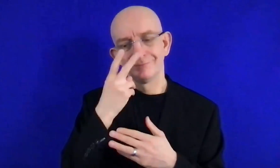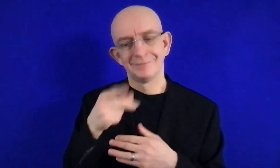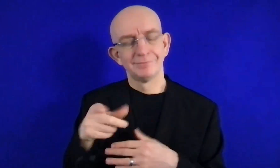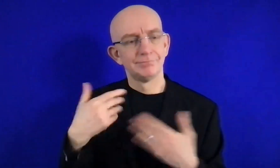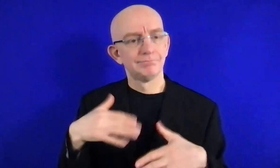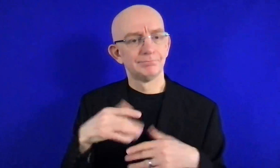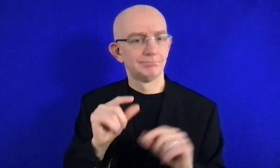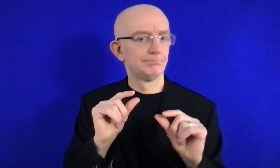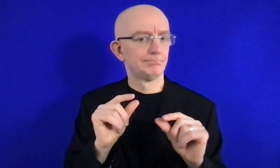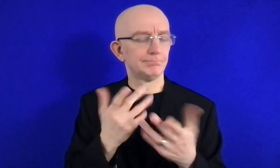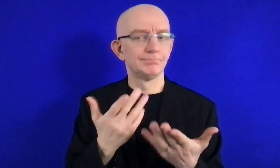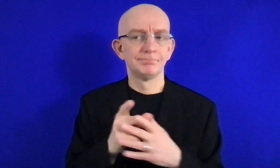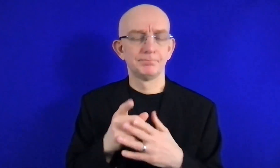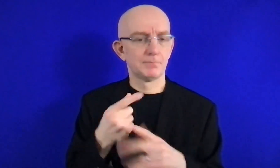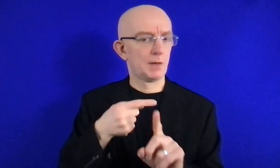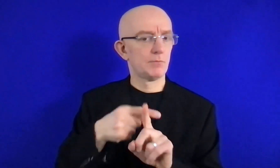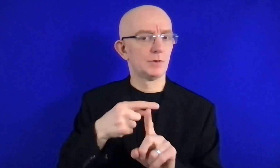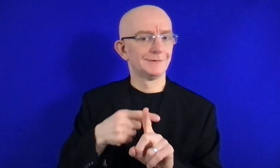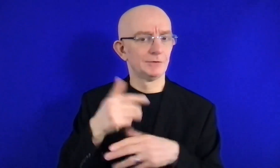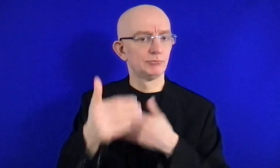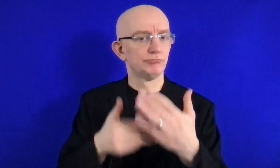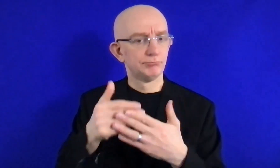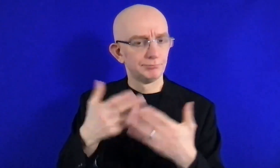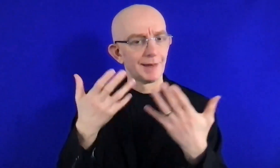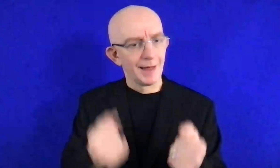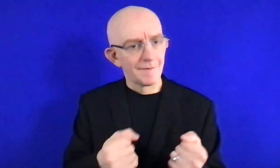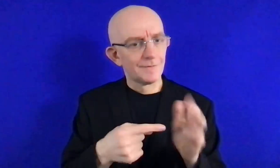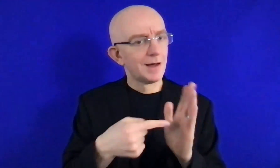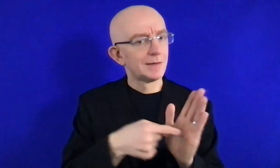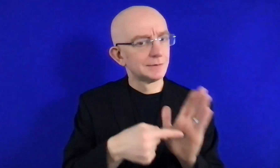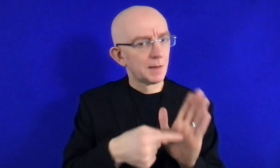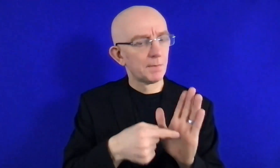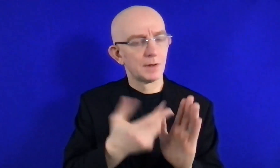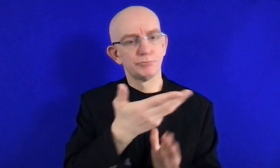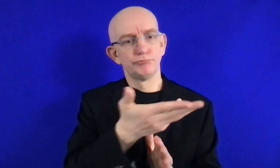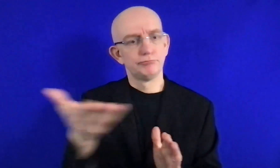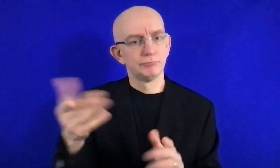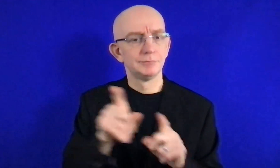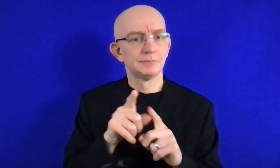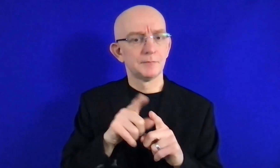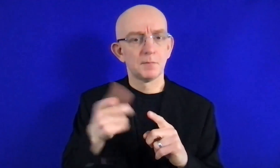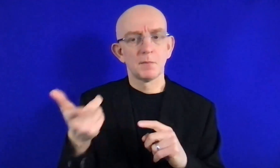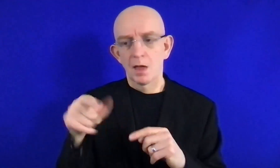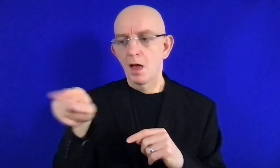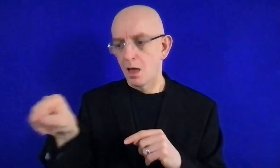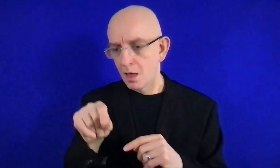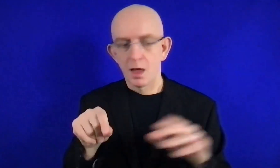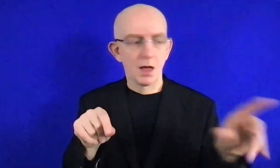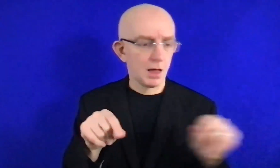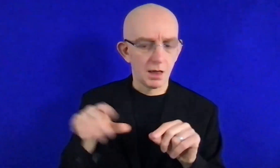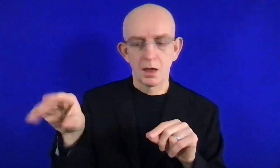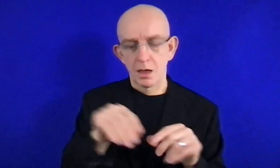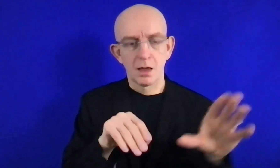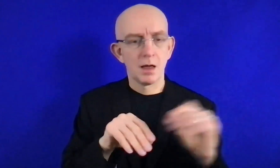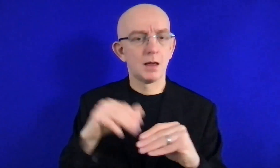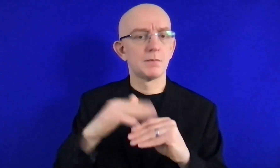cash benefits that do address both income security and extra costs. I think we saw that in Tonga, we saw that in